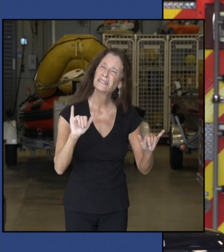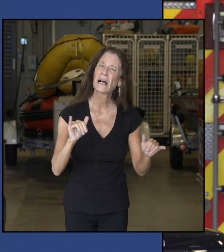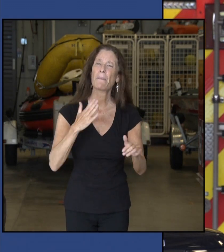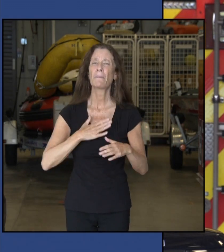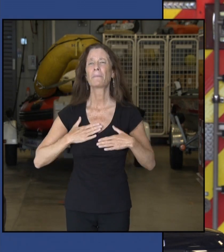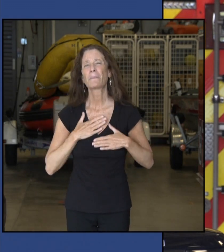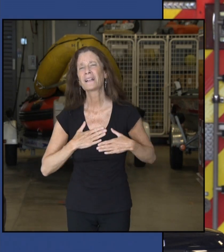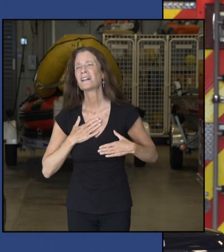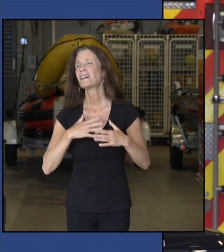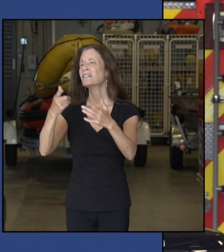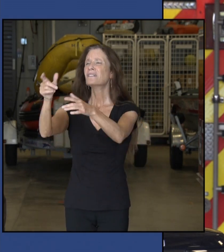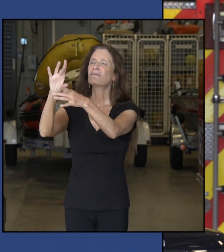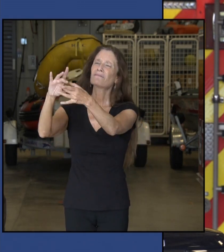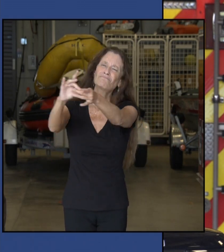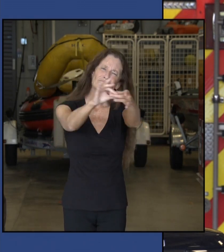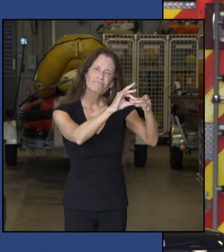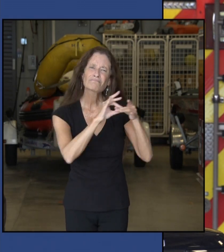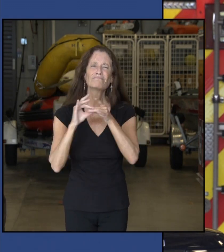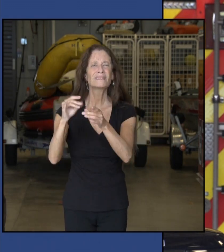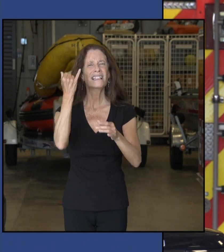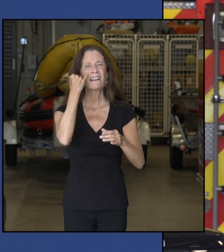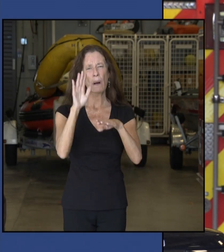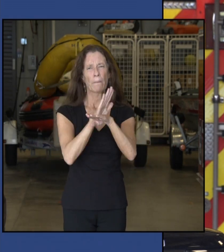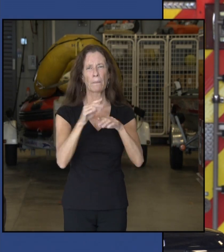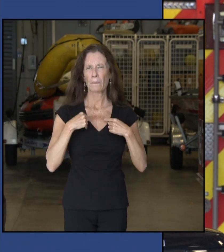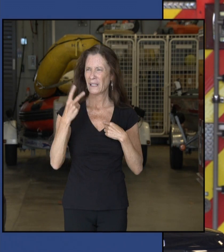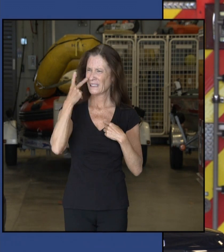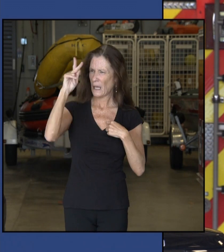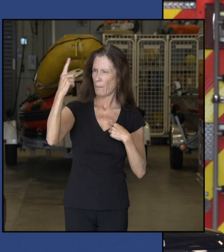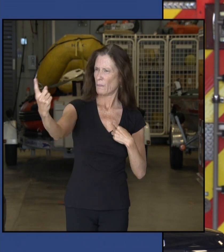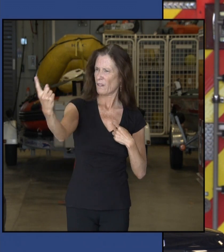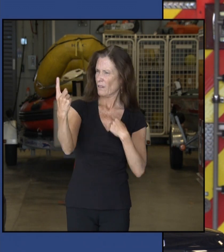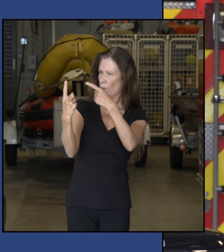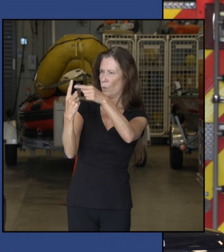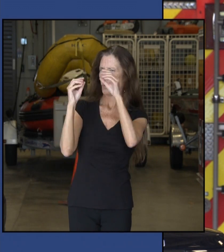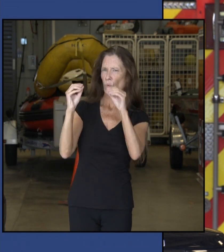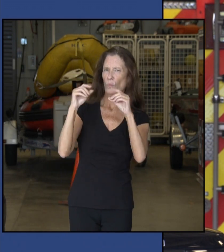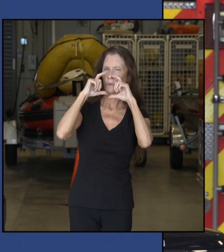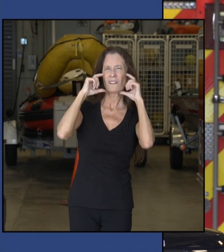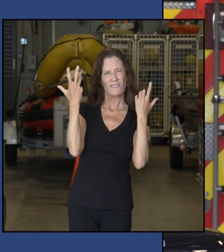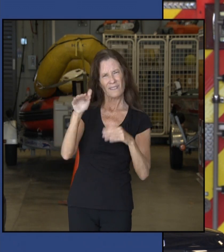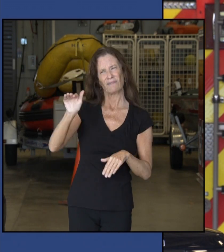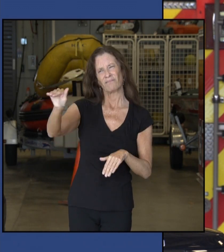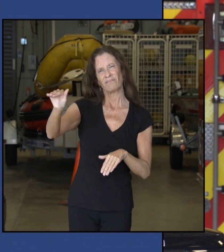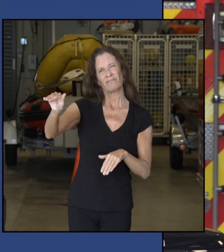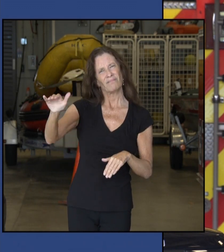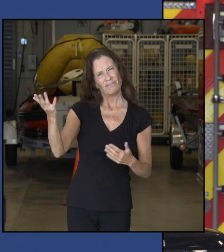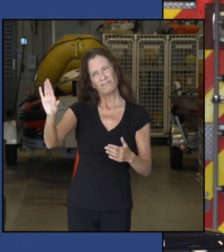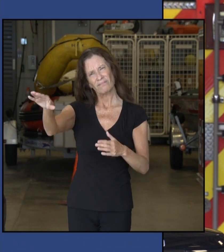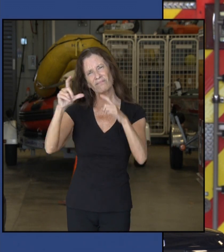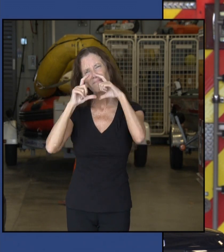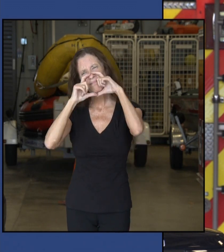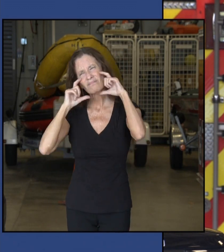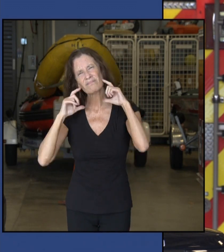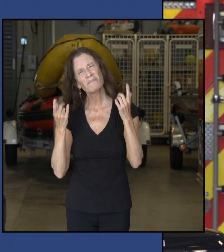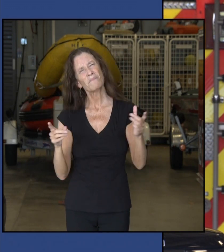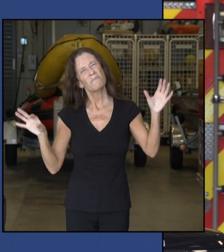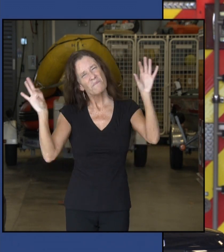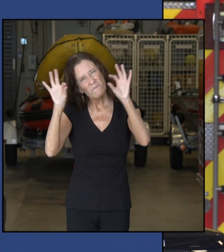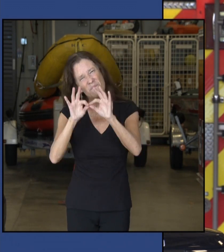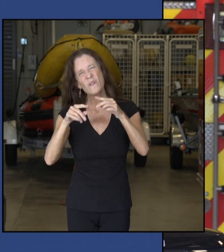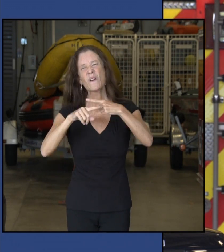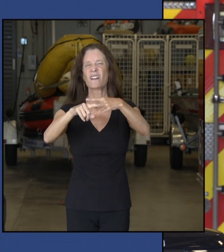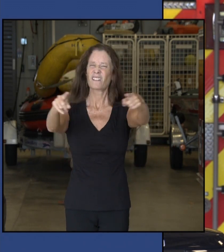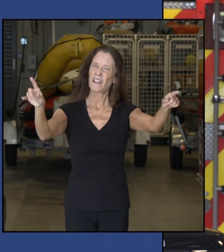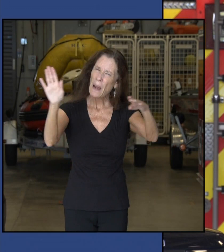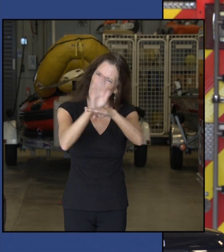into their places of business. We need the help of our local elected officials to emphasize the importance of wearing a mask, keeping